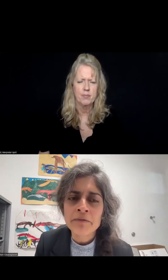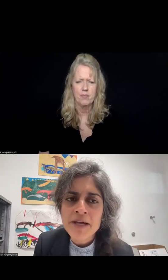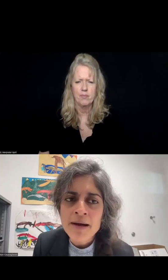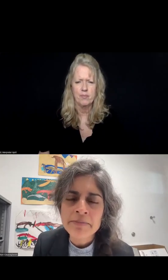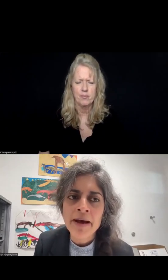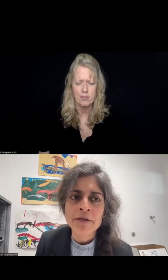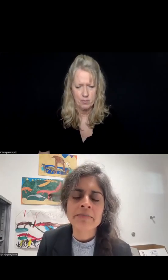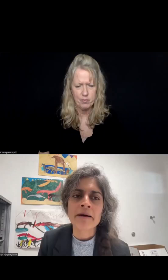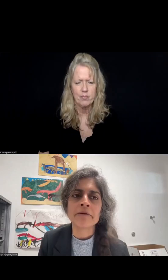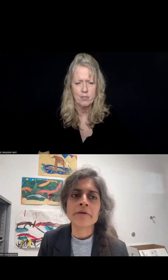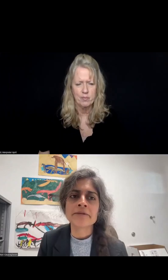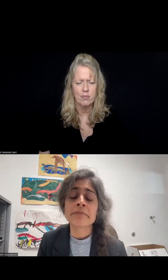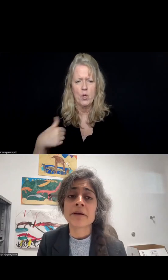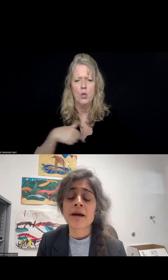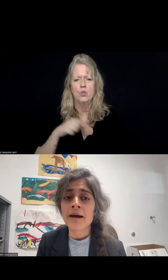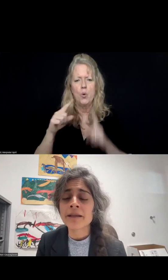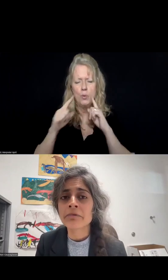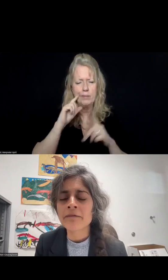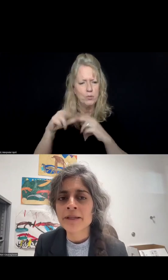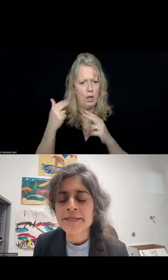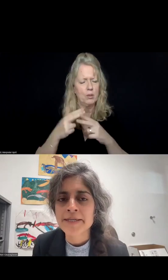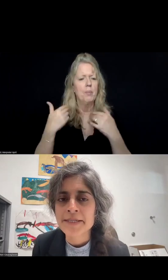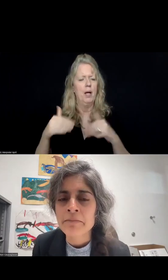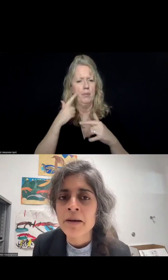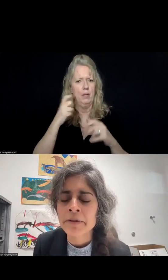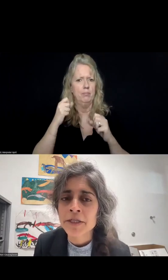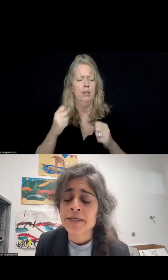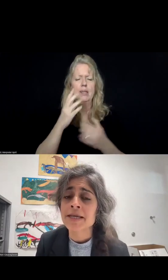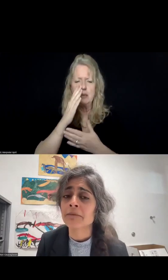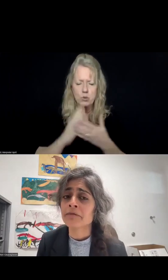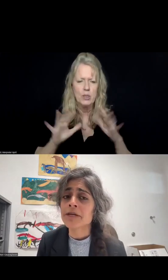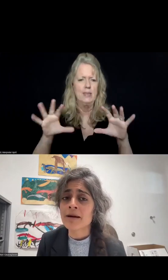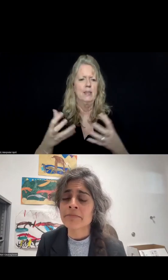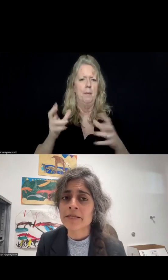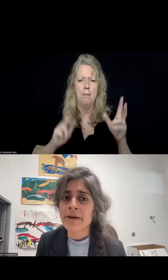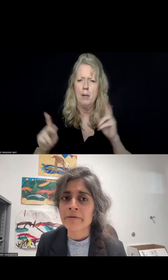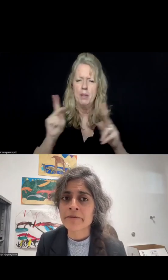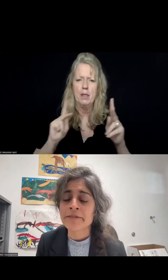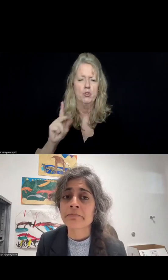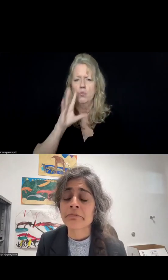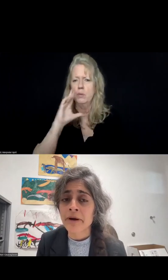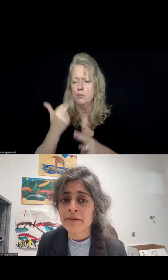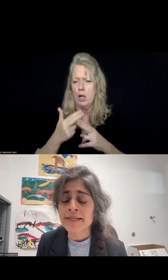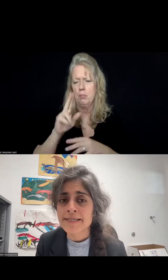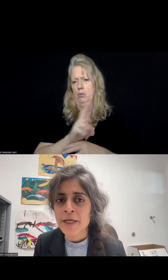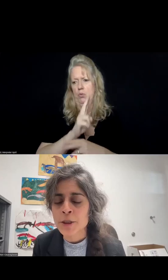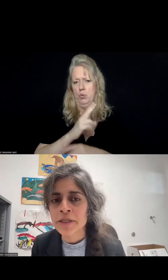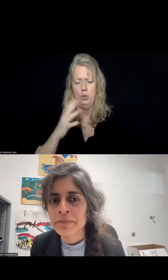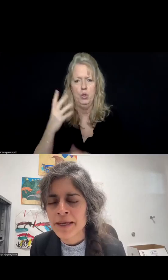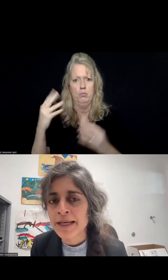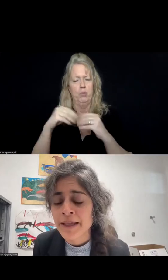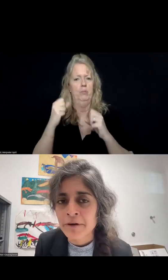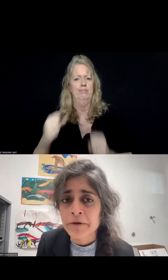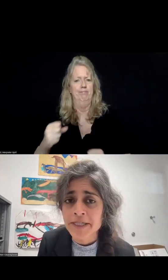So we've talked about tobacco use being highly prevalent in some populations, and we've talked about tobacco use prevalence